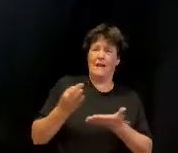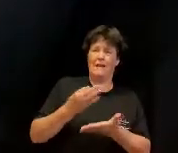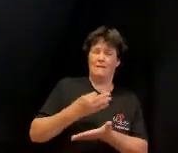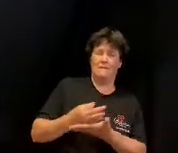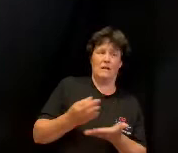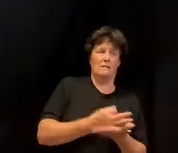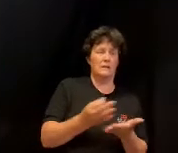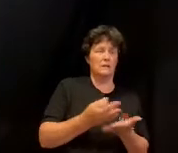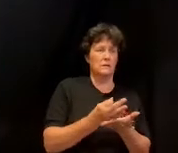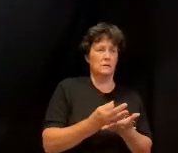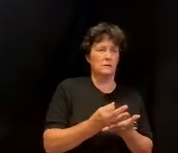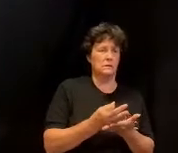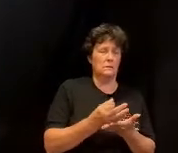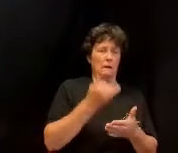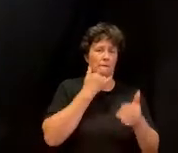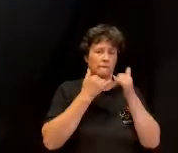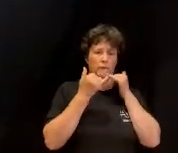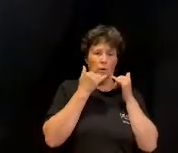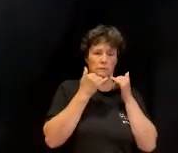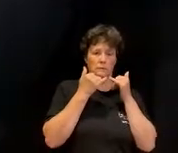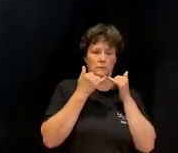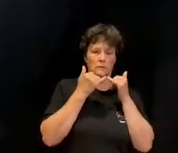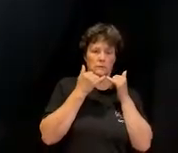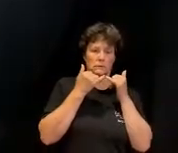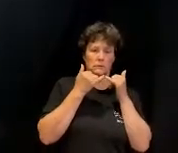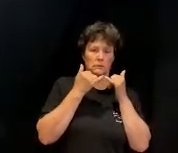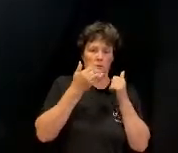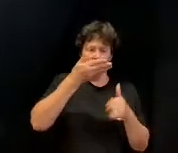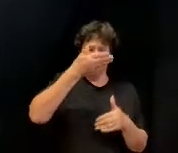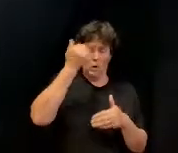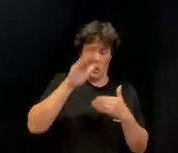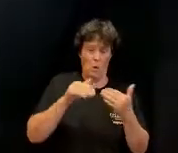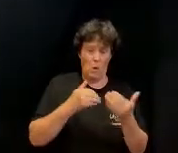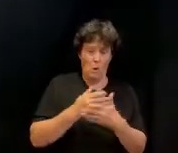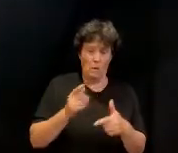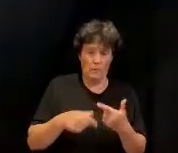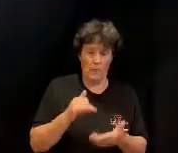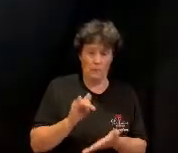of. Right? I'm going to read this to you.